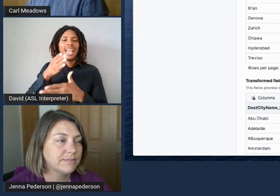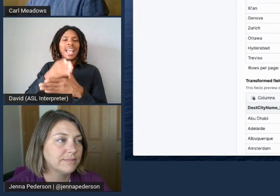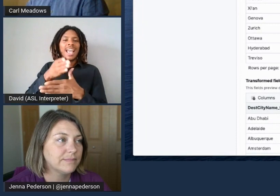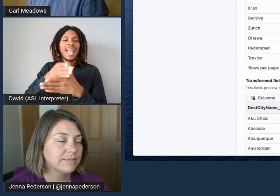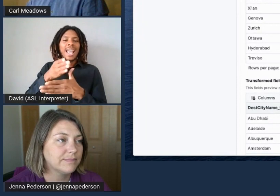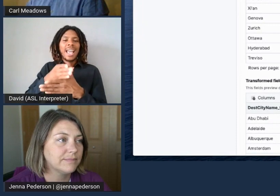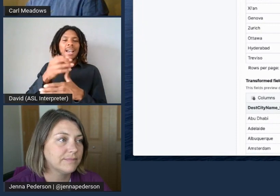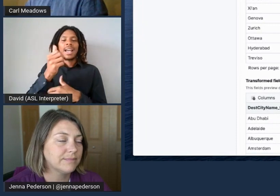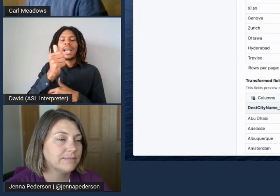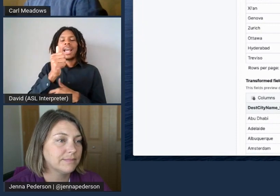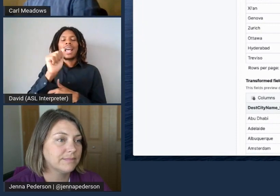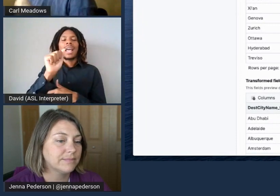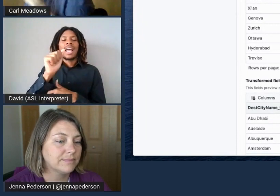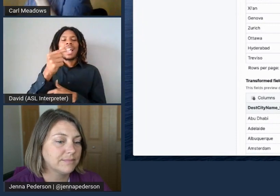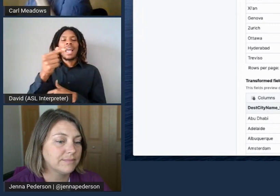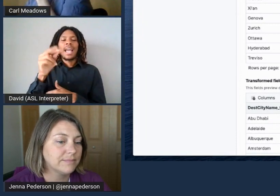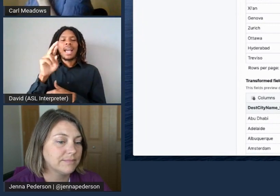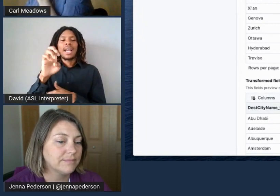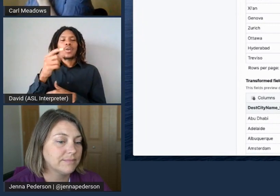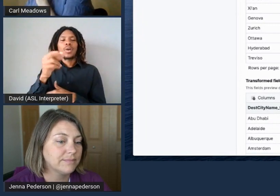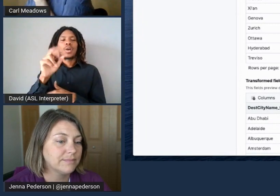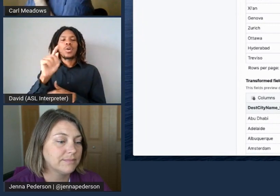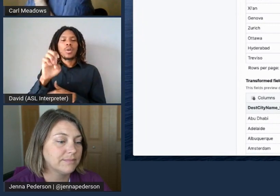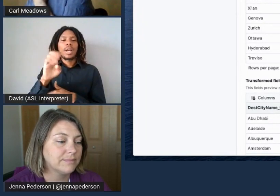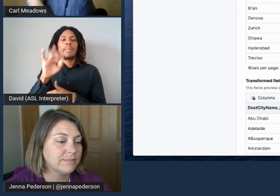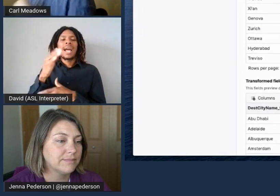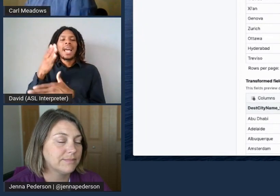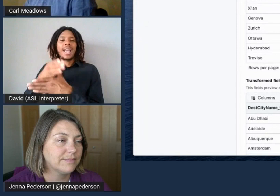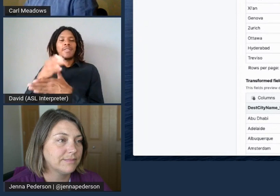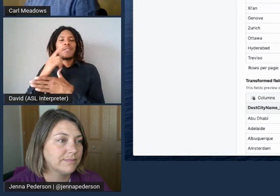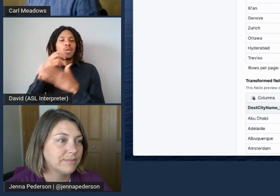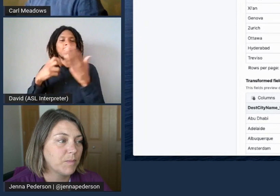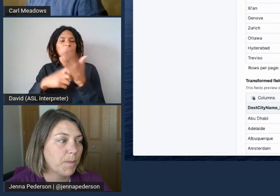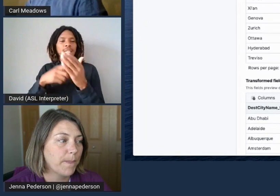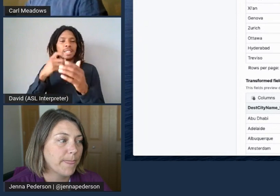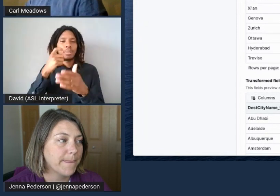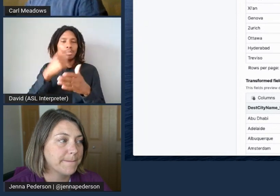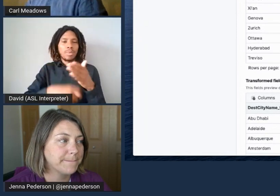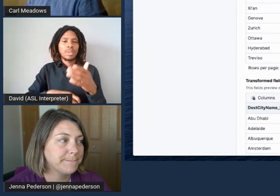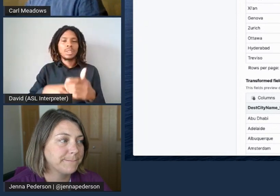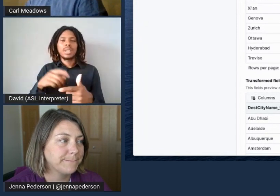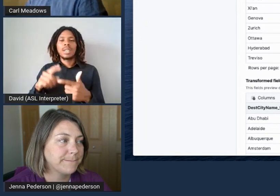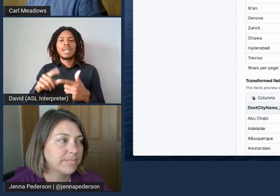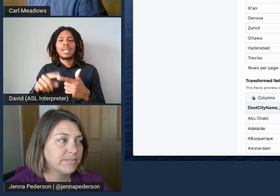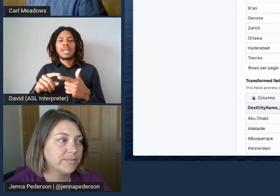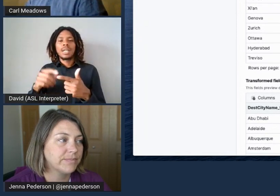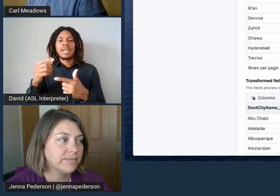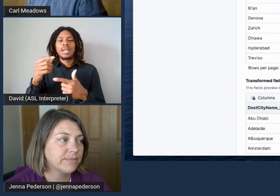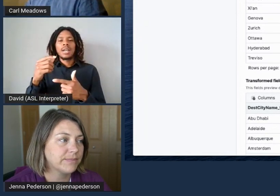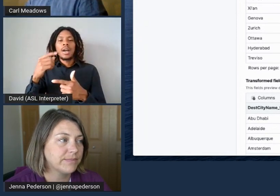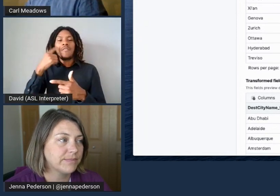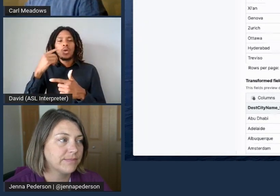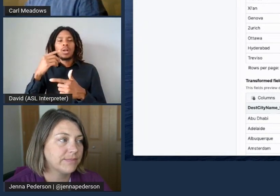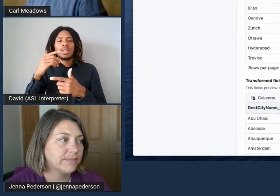aggregate by average for the ticket price. I'm going to do an aggregate by average for the